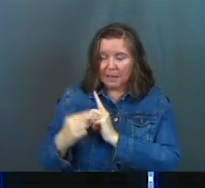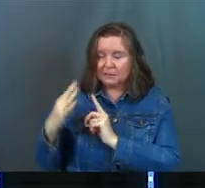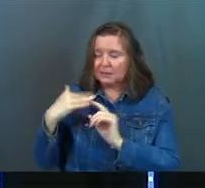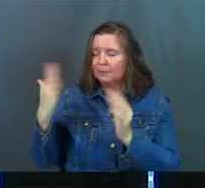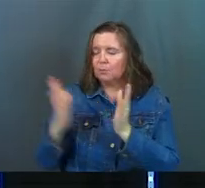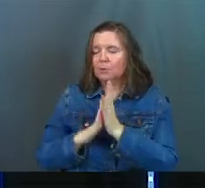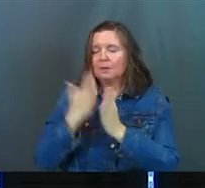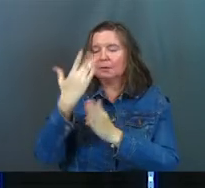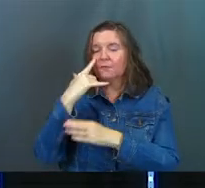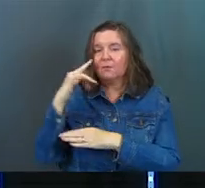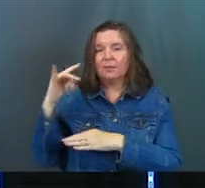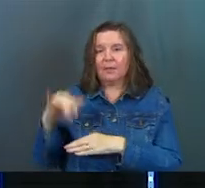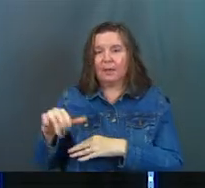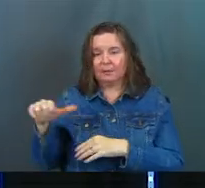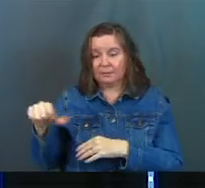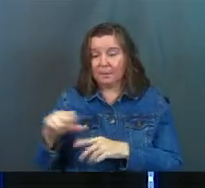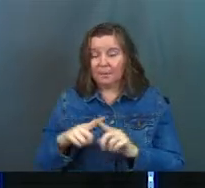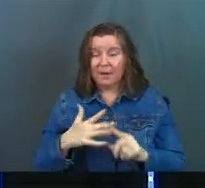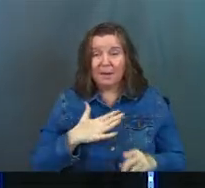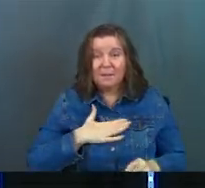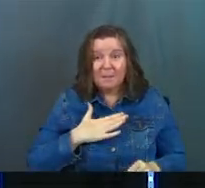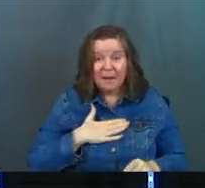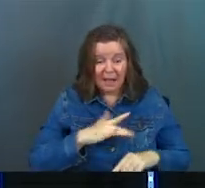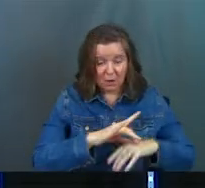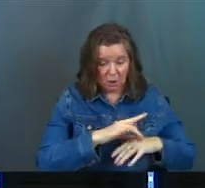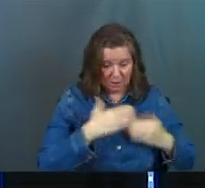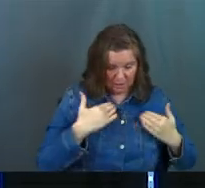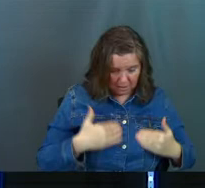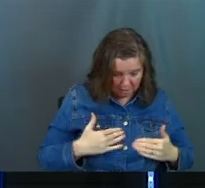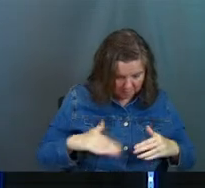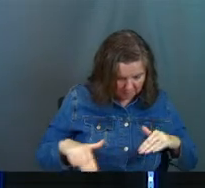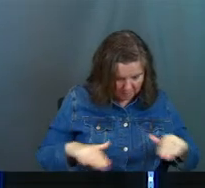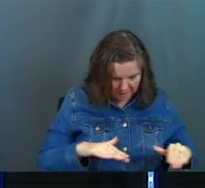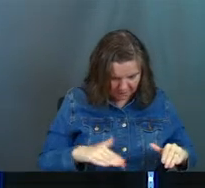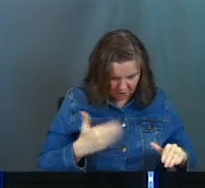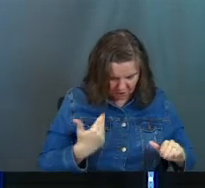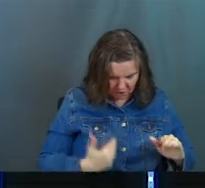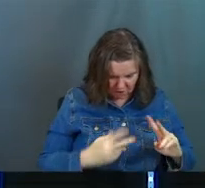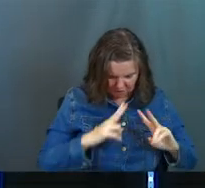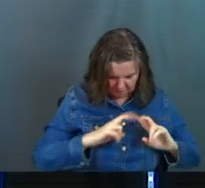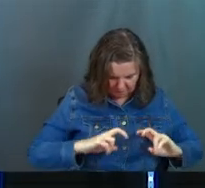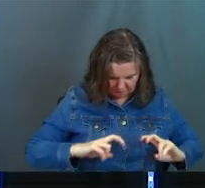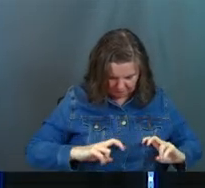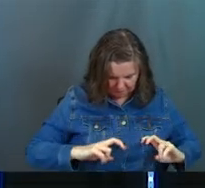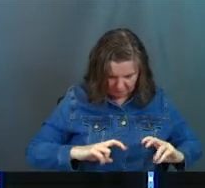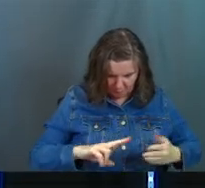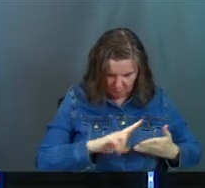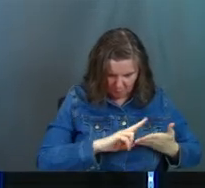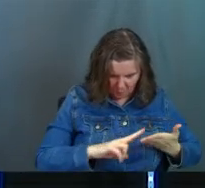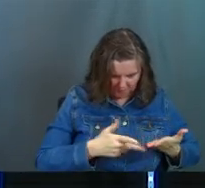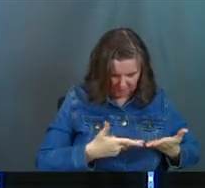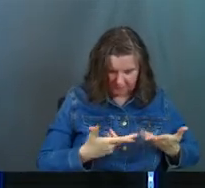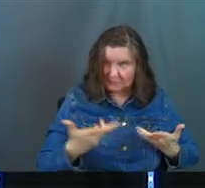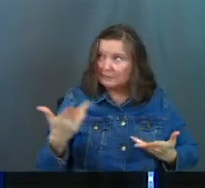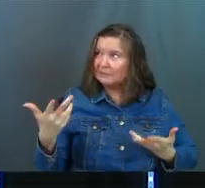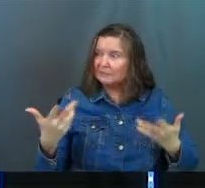God for that. But my earthly behavior, be holy for I am